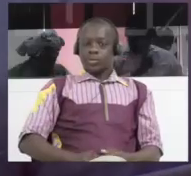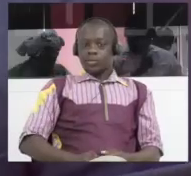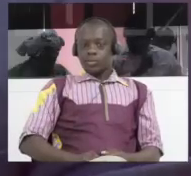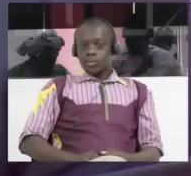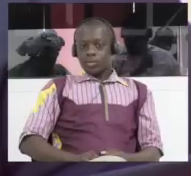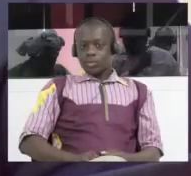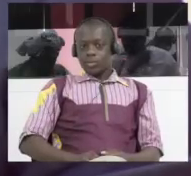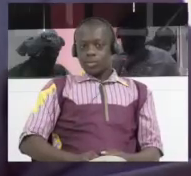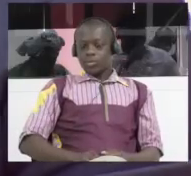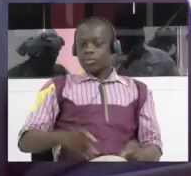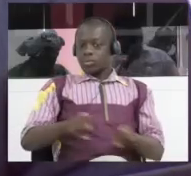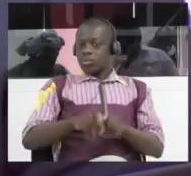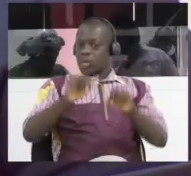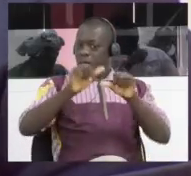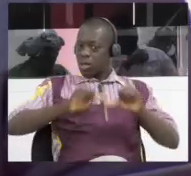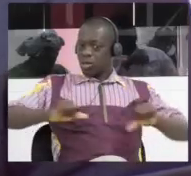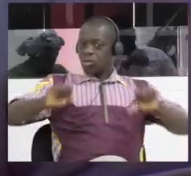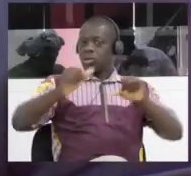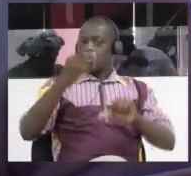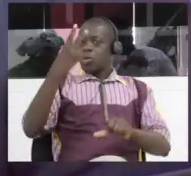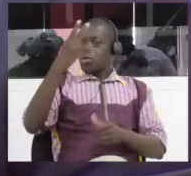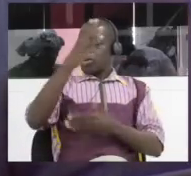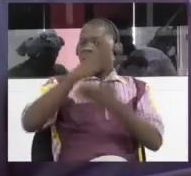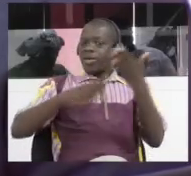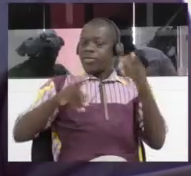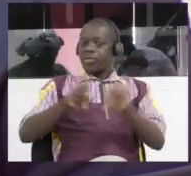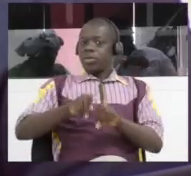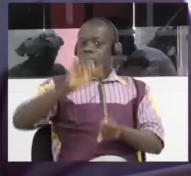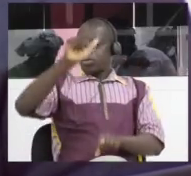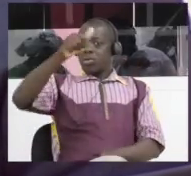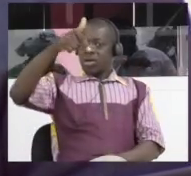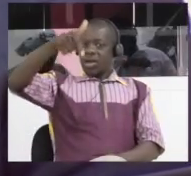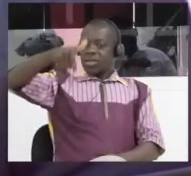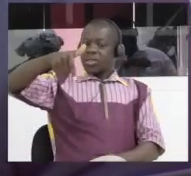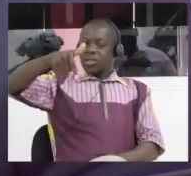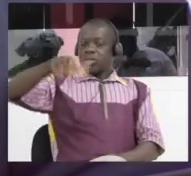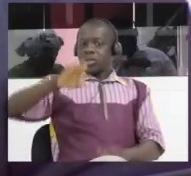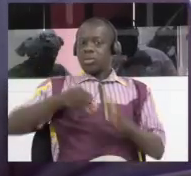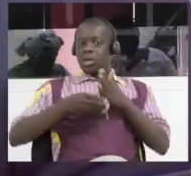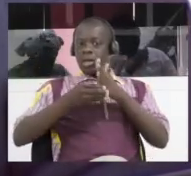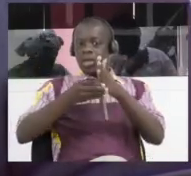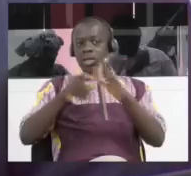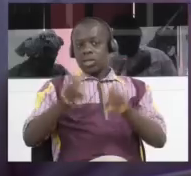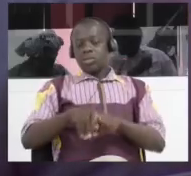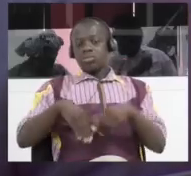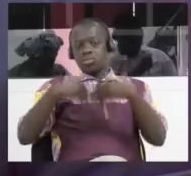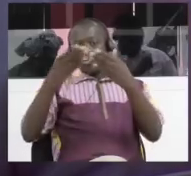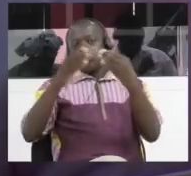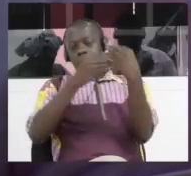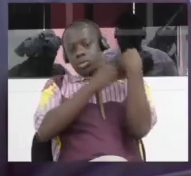So after around 2:30, your Nigerian commander